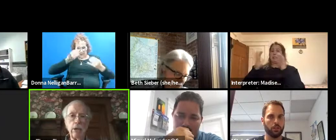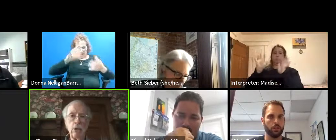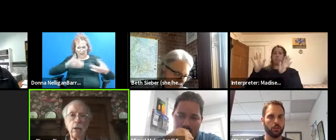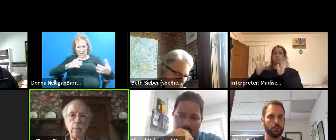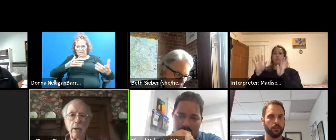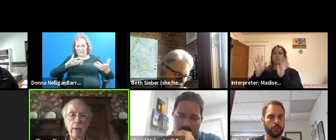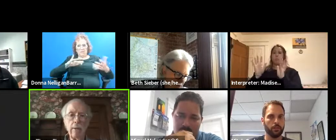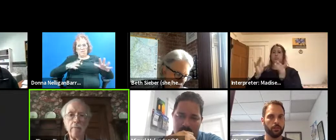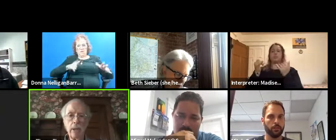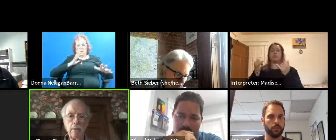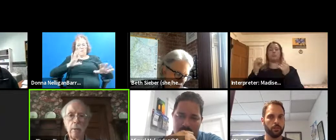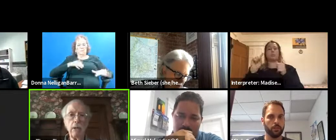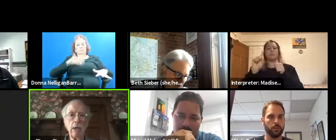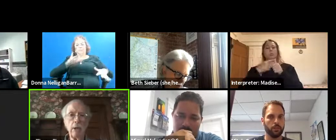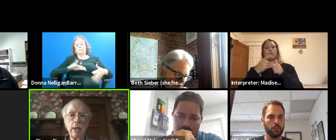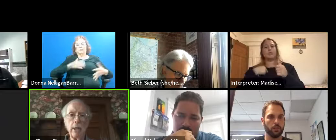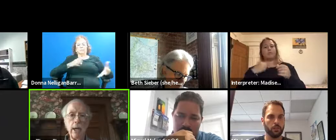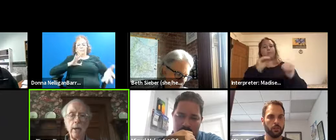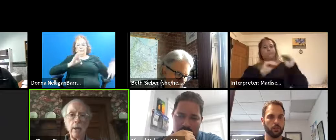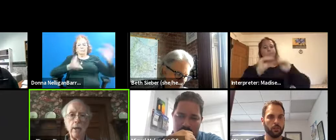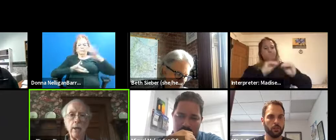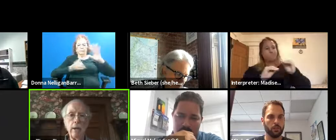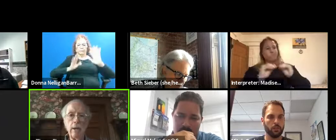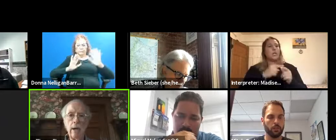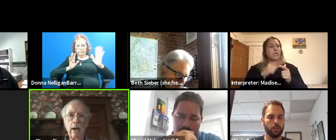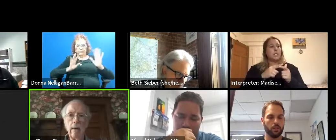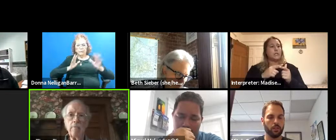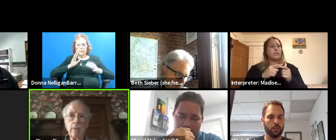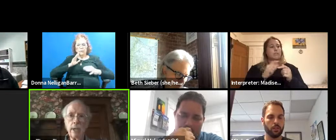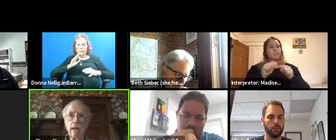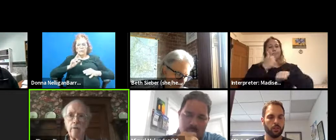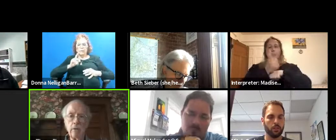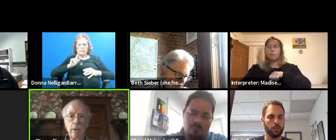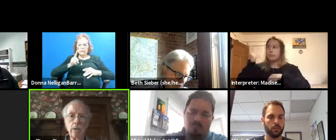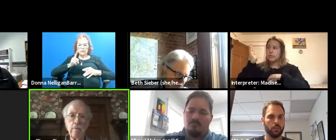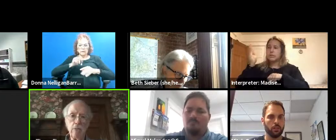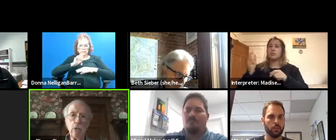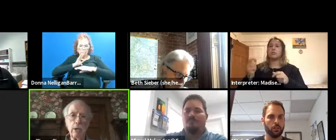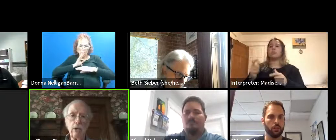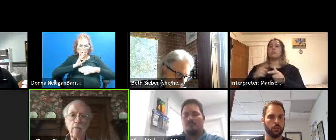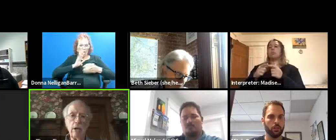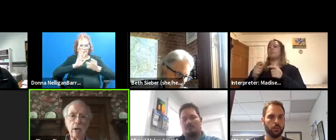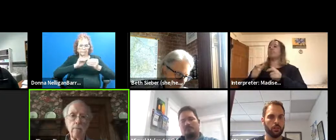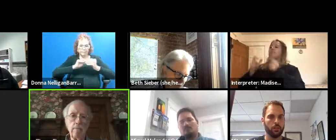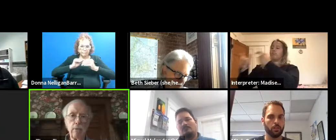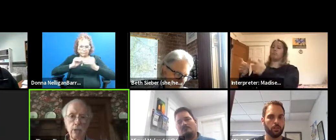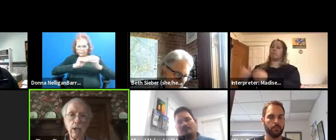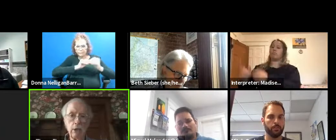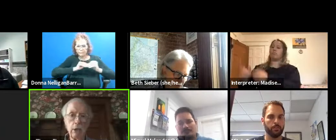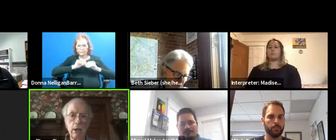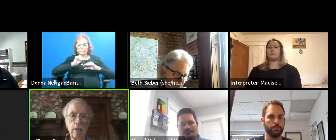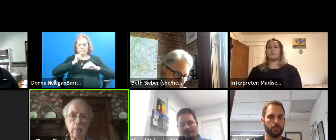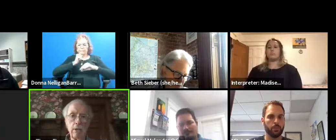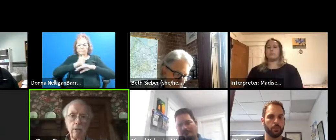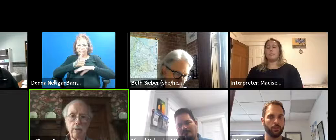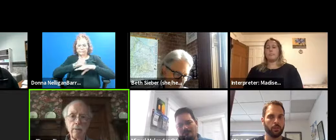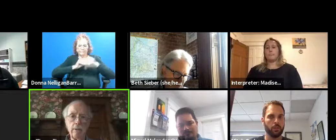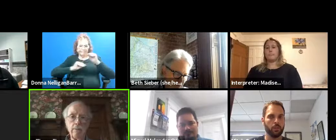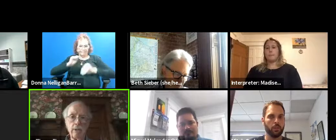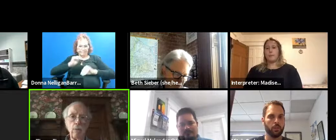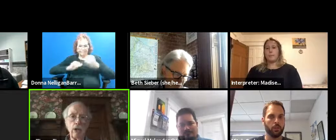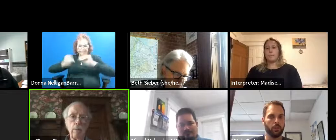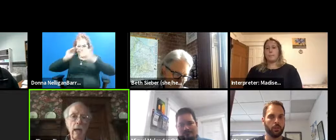has traditionally been a public hearing, and again, for the past 40 years, I've done a presentation at that public